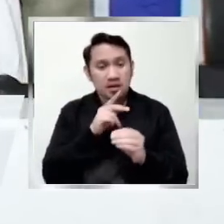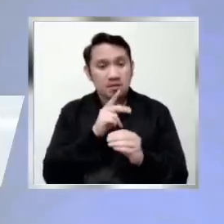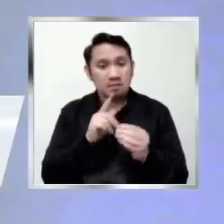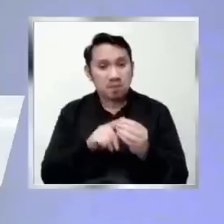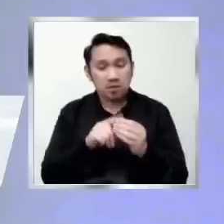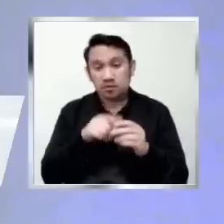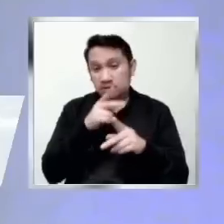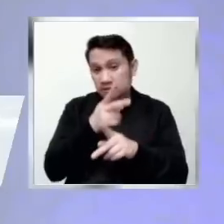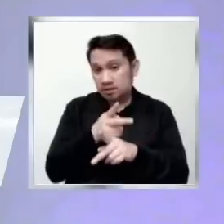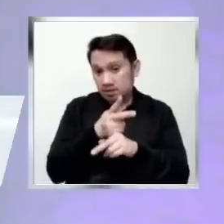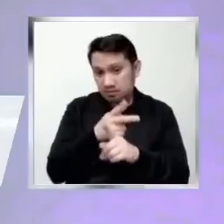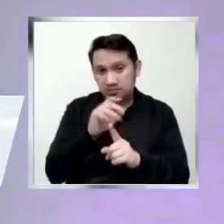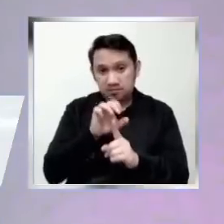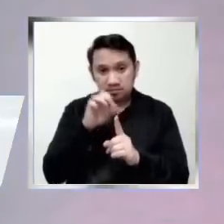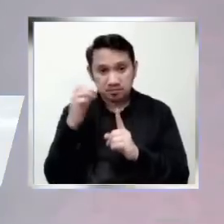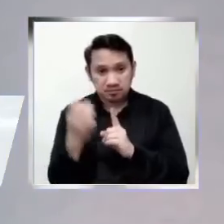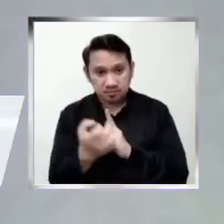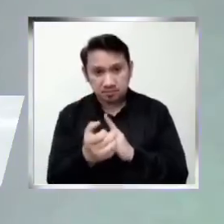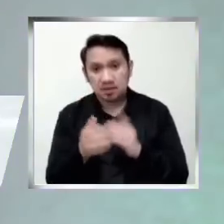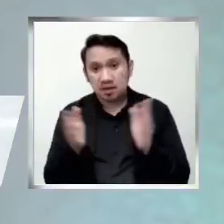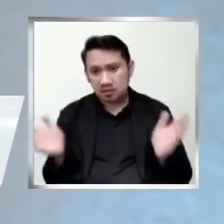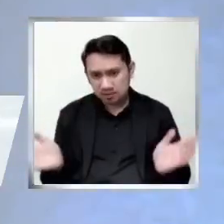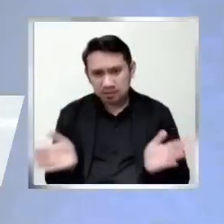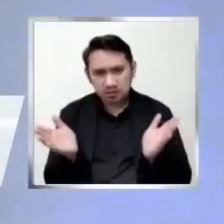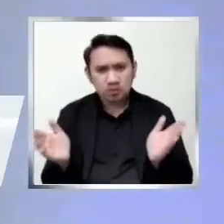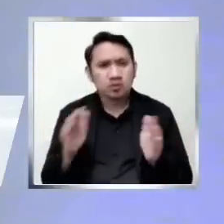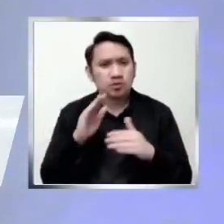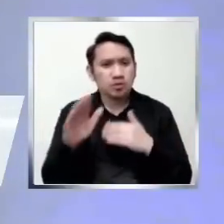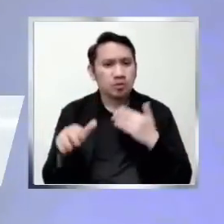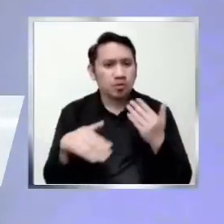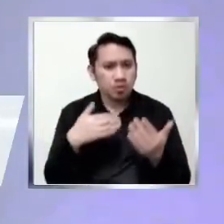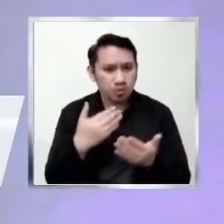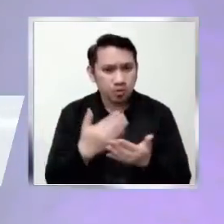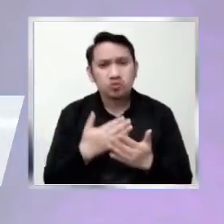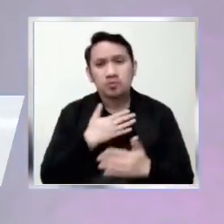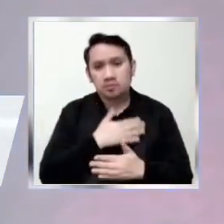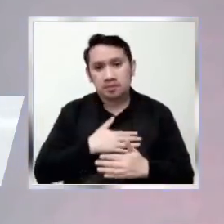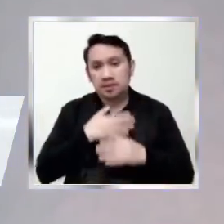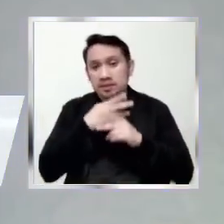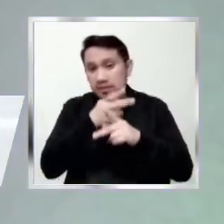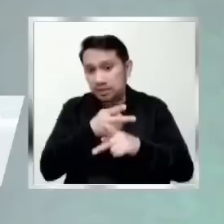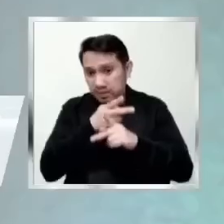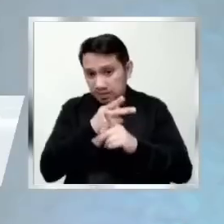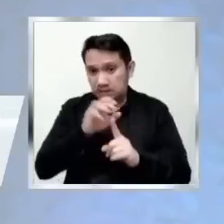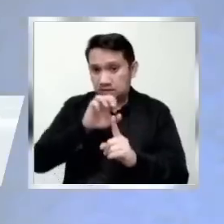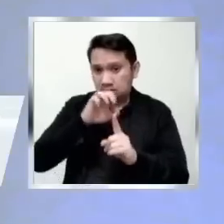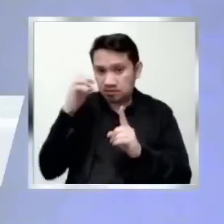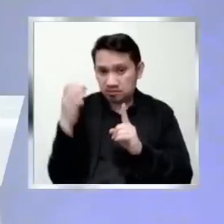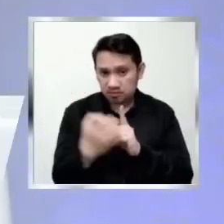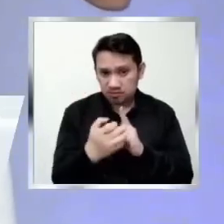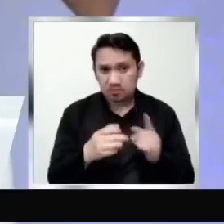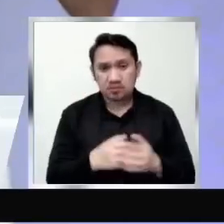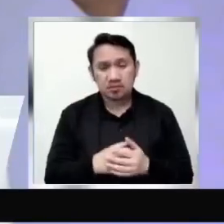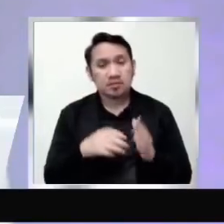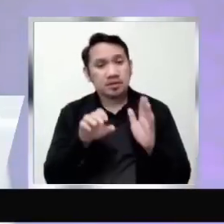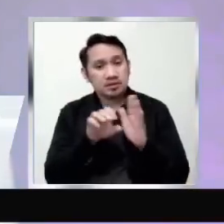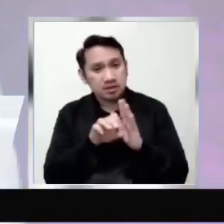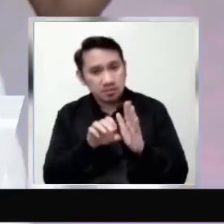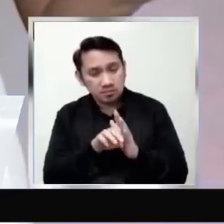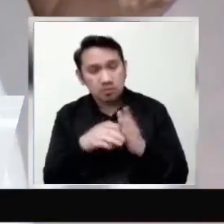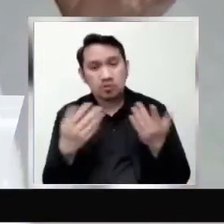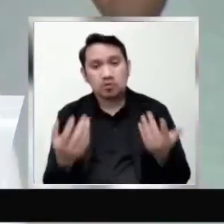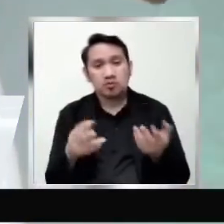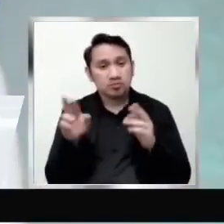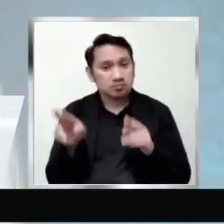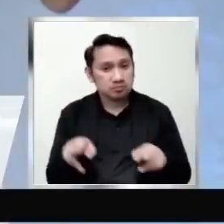isang event. Hinihikayat niya na ang lahat na pangalagaan ng kalikasan in their own ways tulad ng pag-reuse,